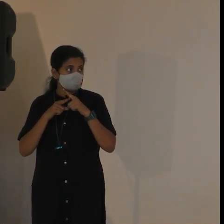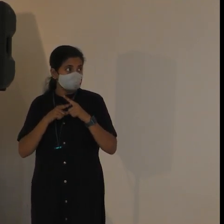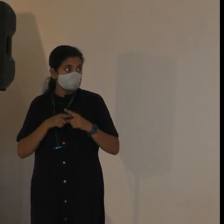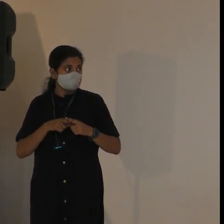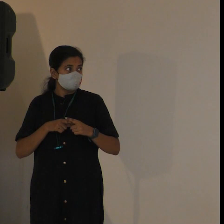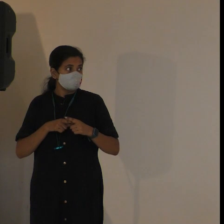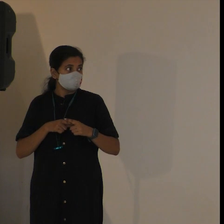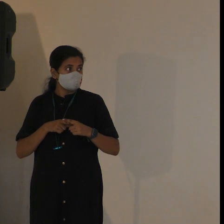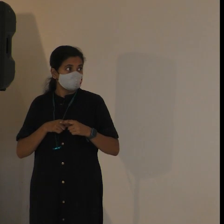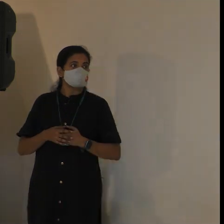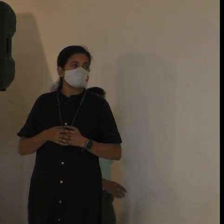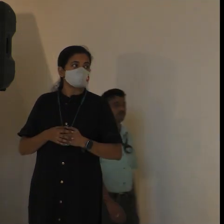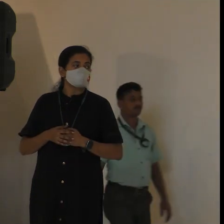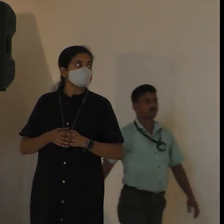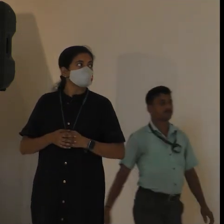it's next slide.